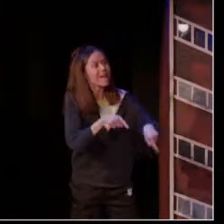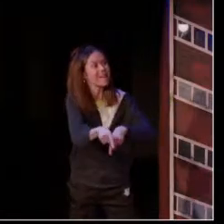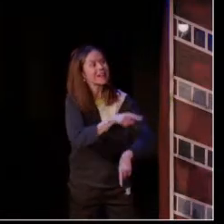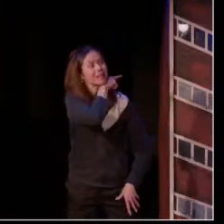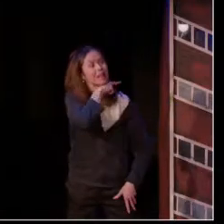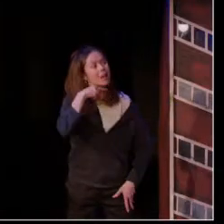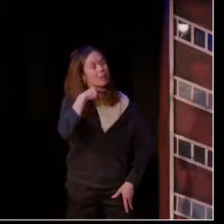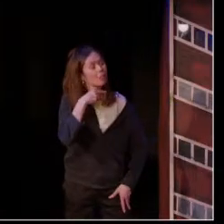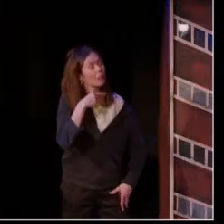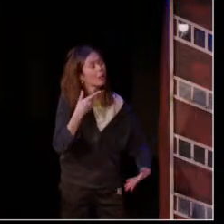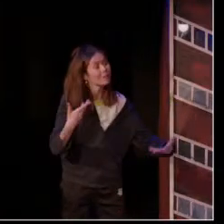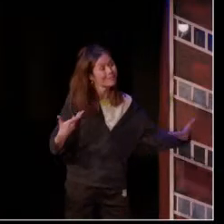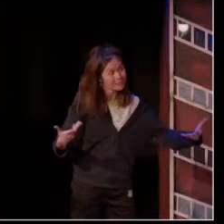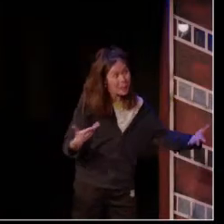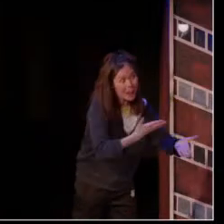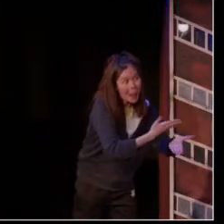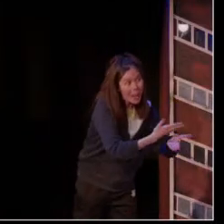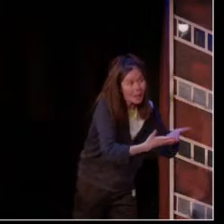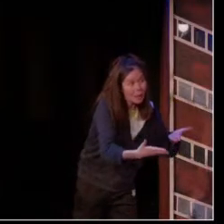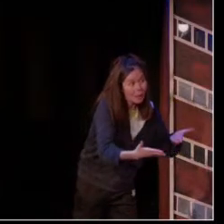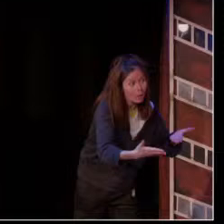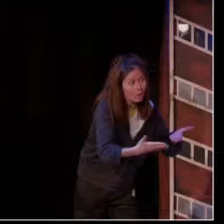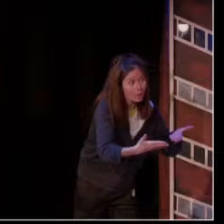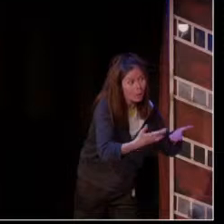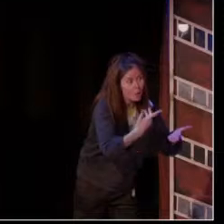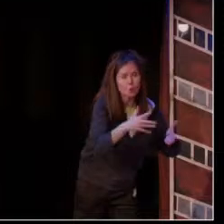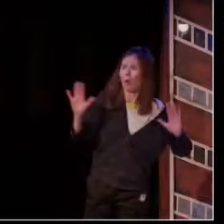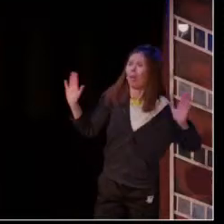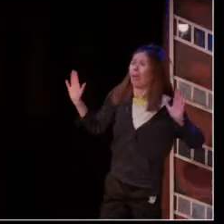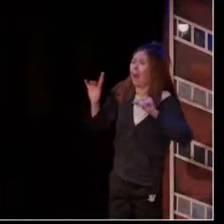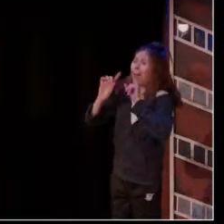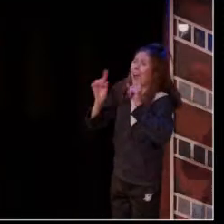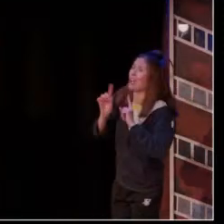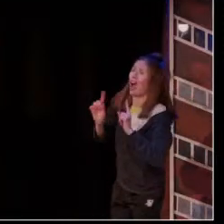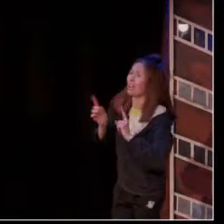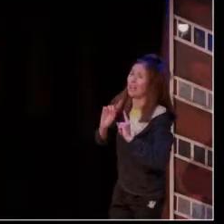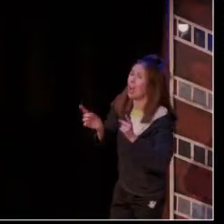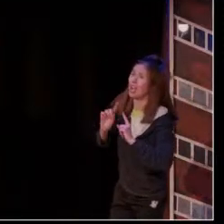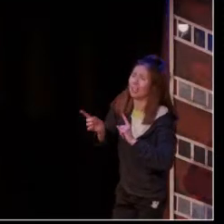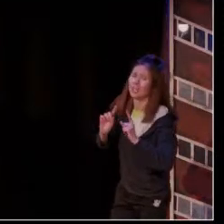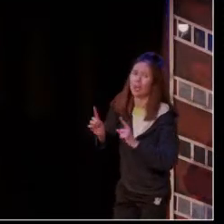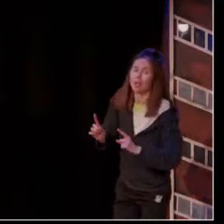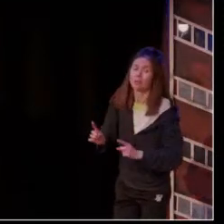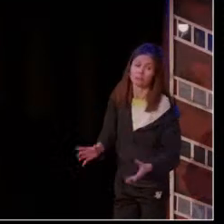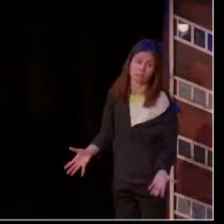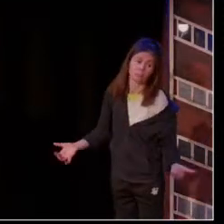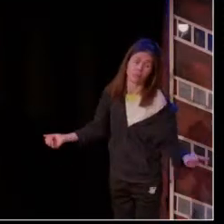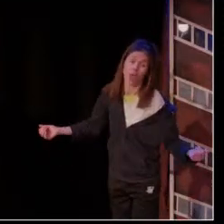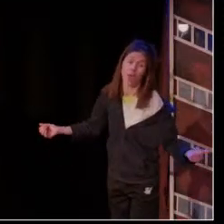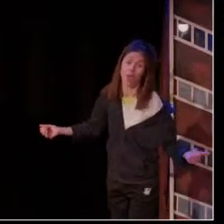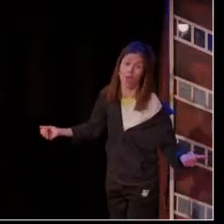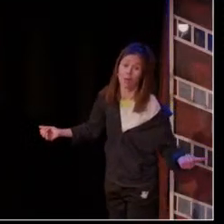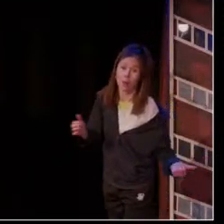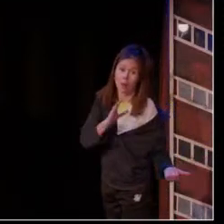If you refuse, and choose to grapple with my wrath, say so.